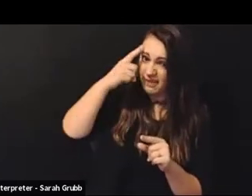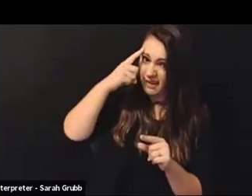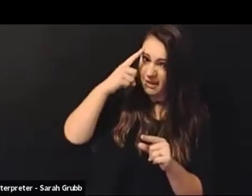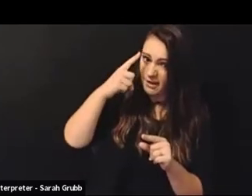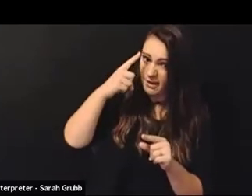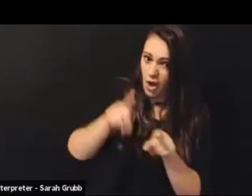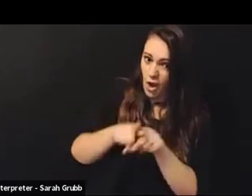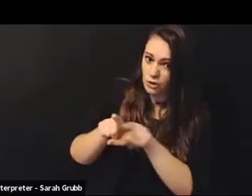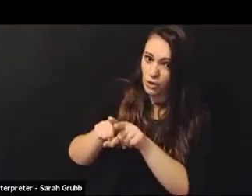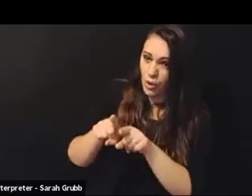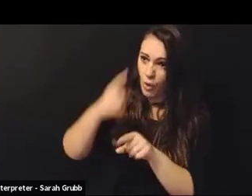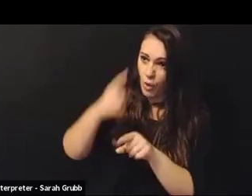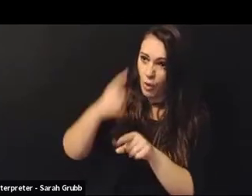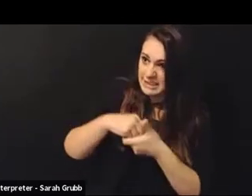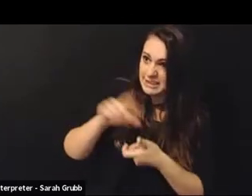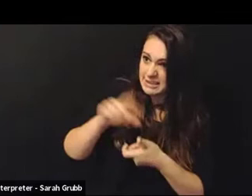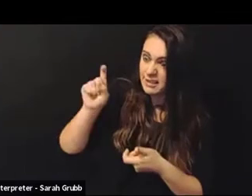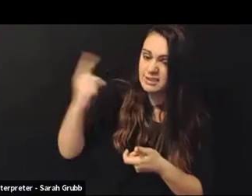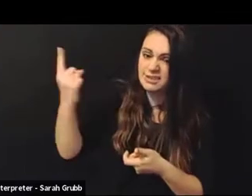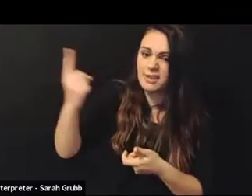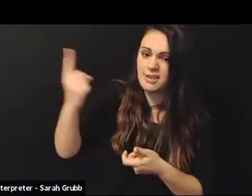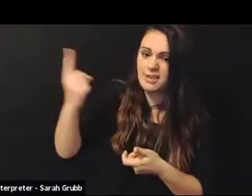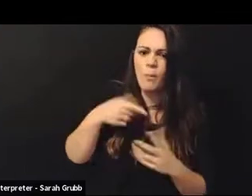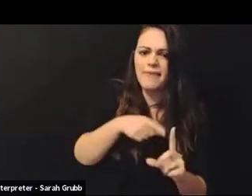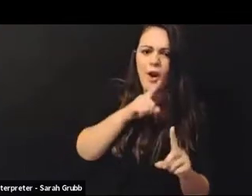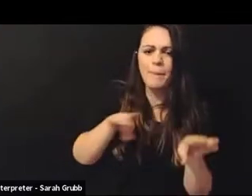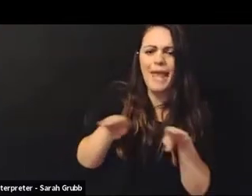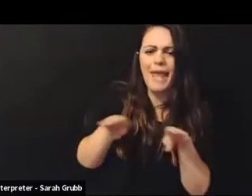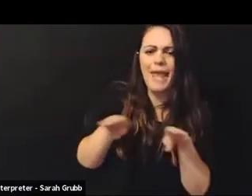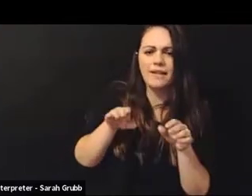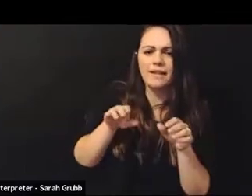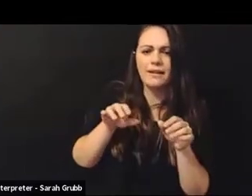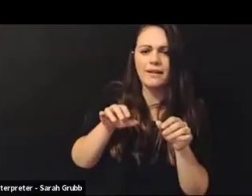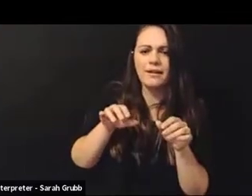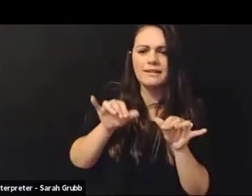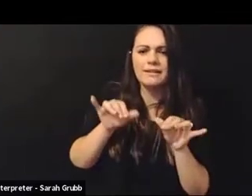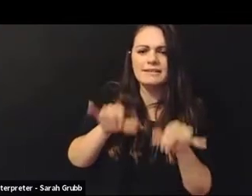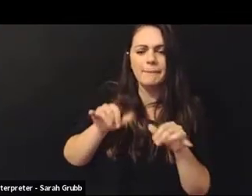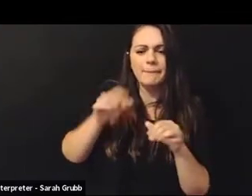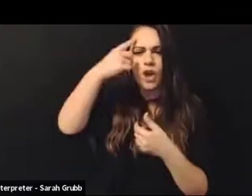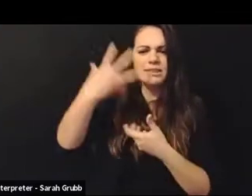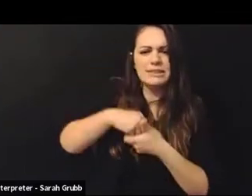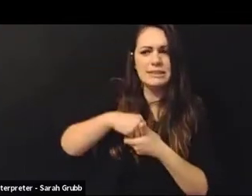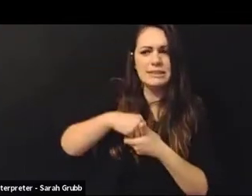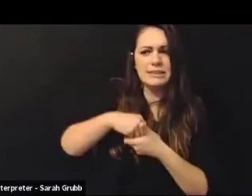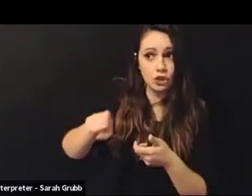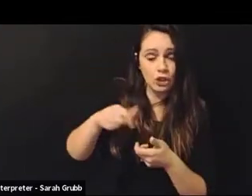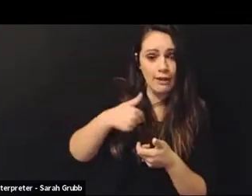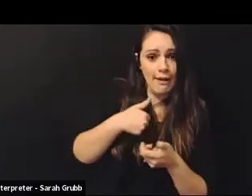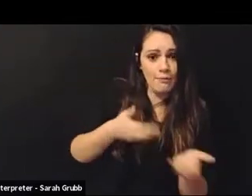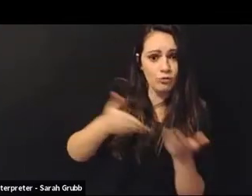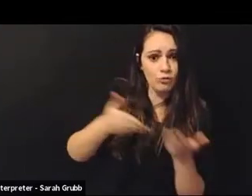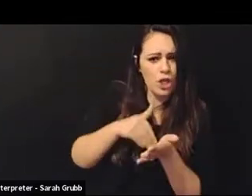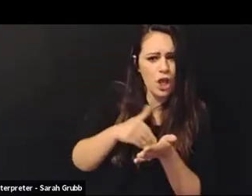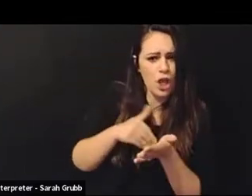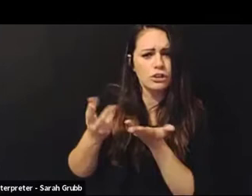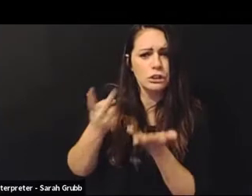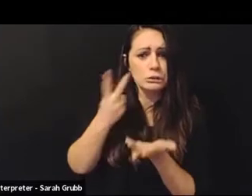acting autistic. Should I get them checked out? So if you think about it, there are many reasons